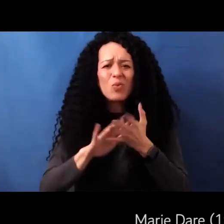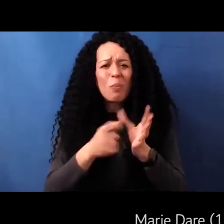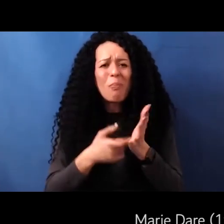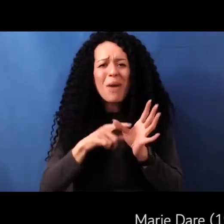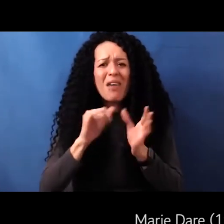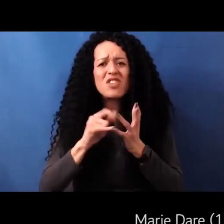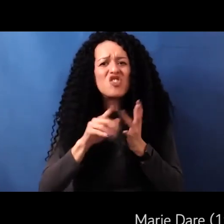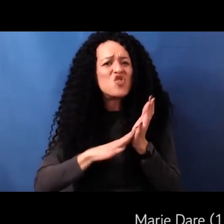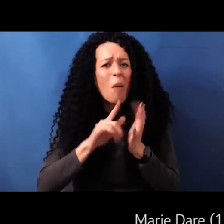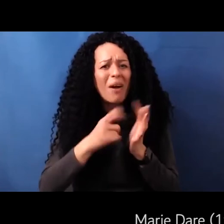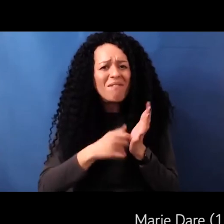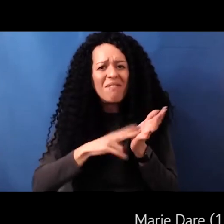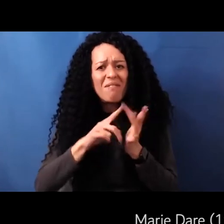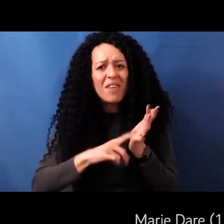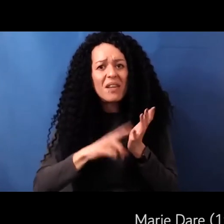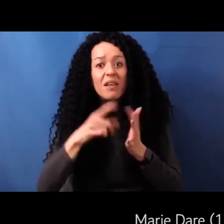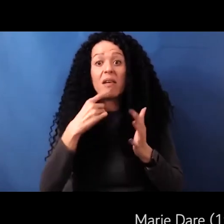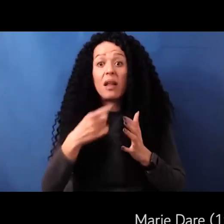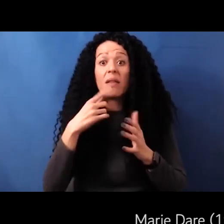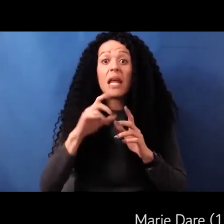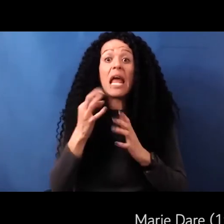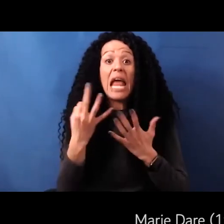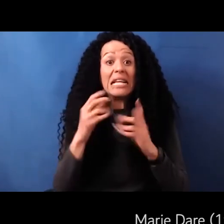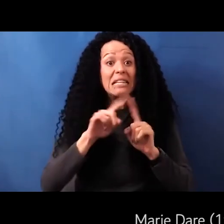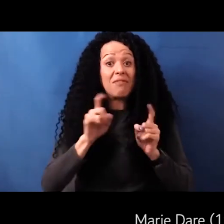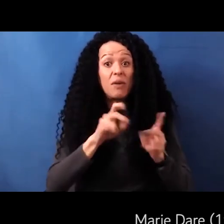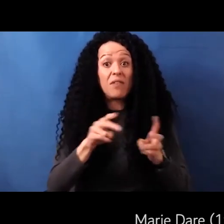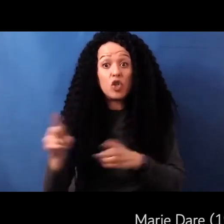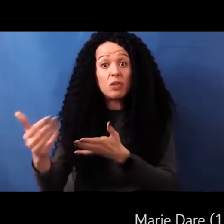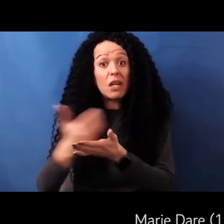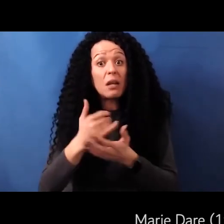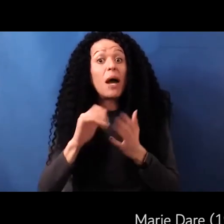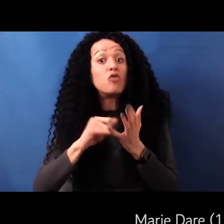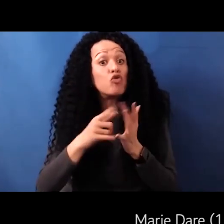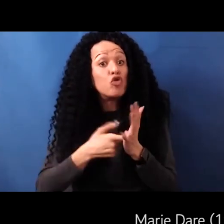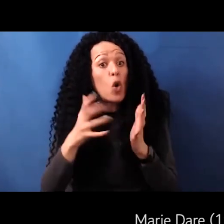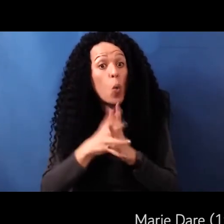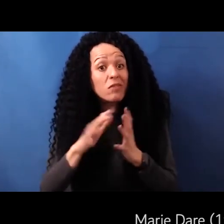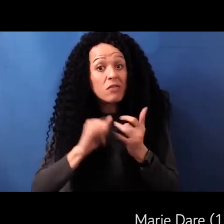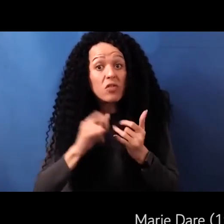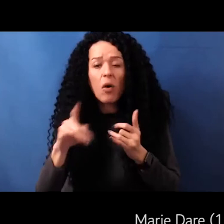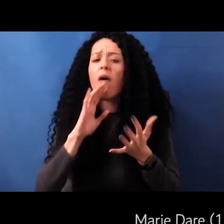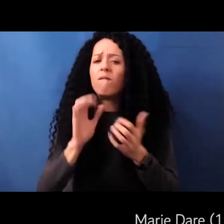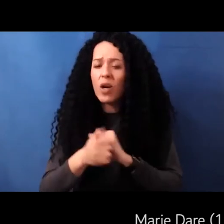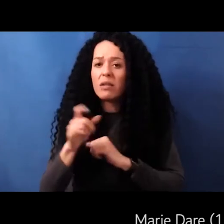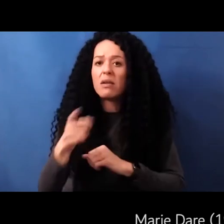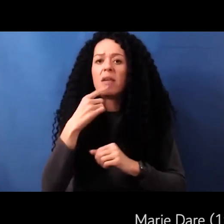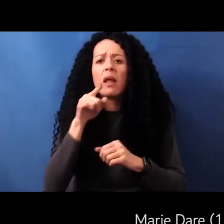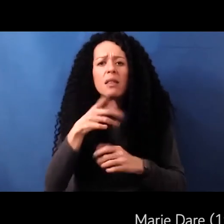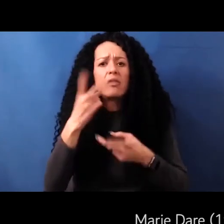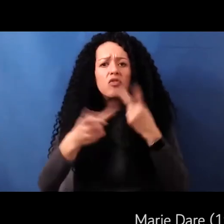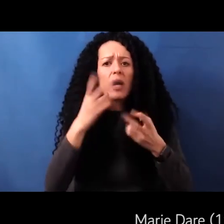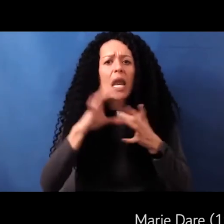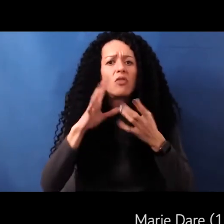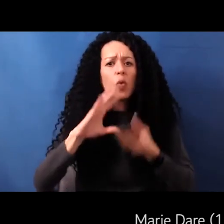Well, unless you count the 8 versions of it collected by Sir Walter Scott, our great friend. No, this has more to do with its